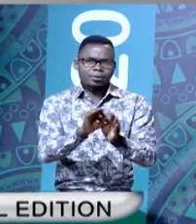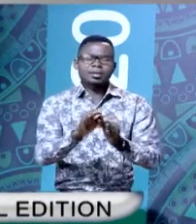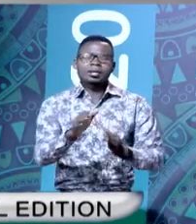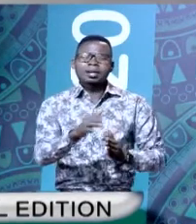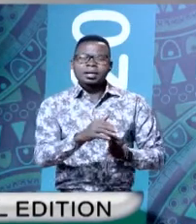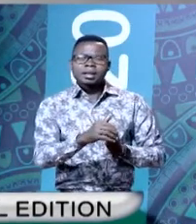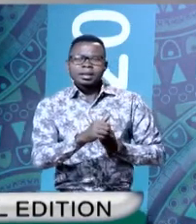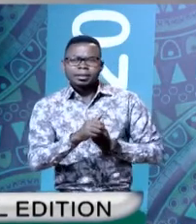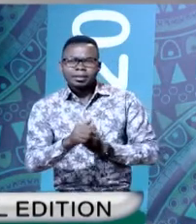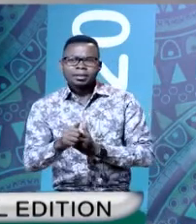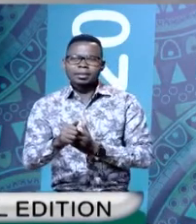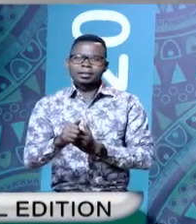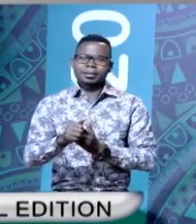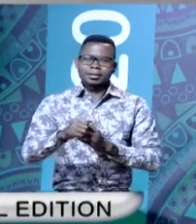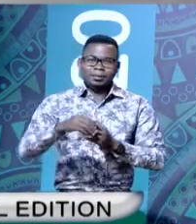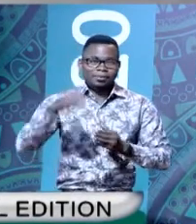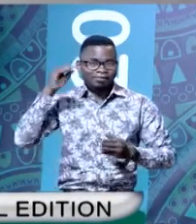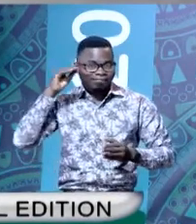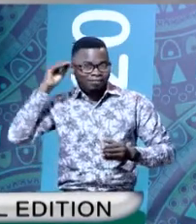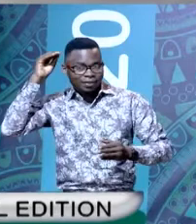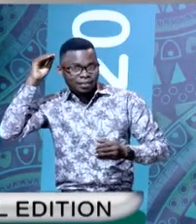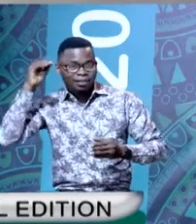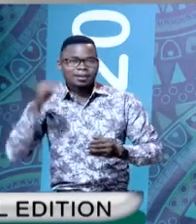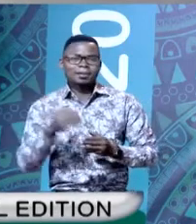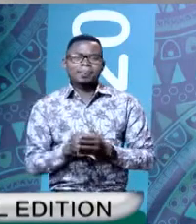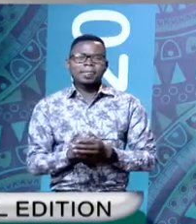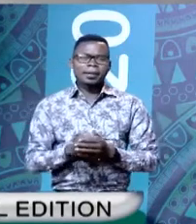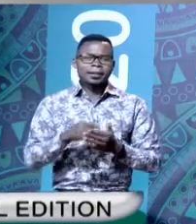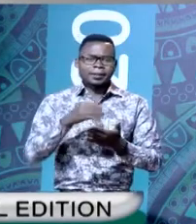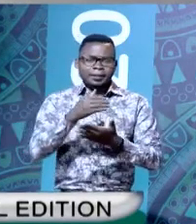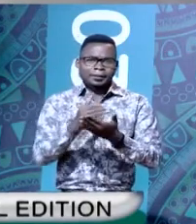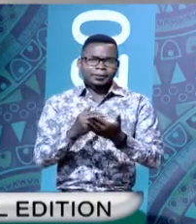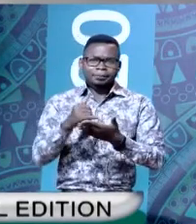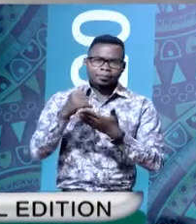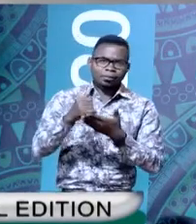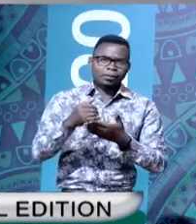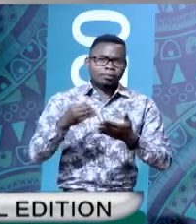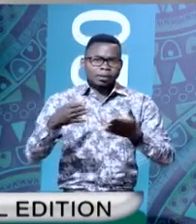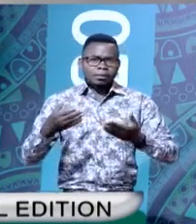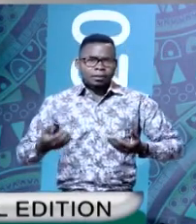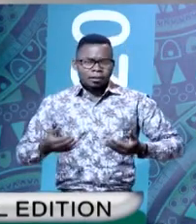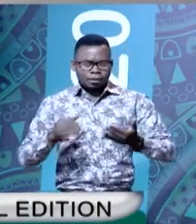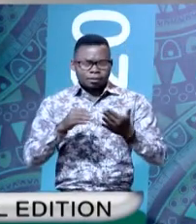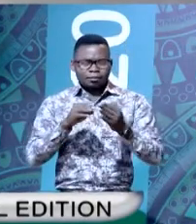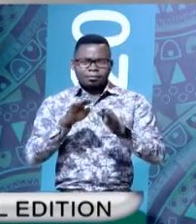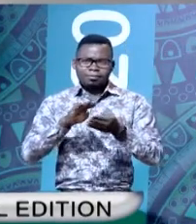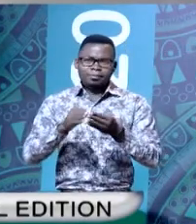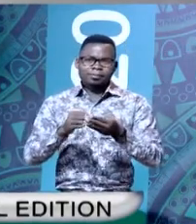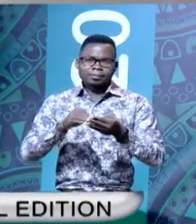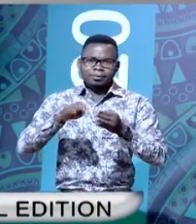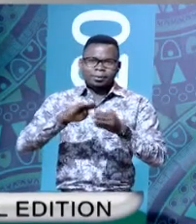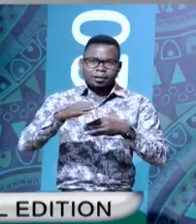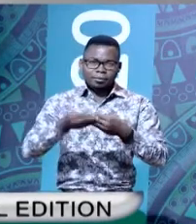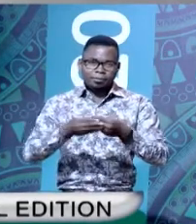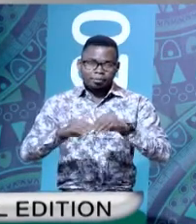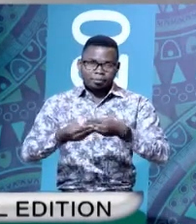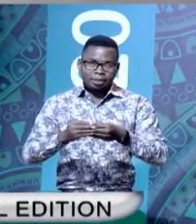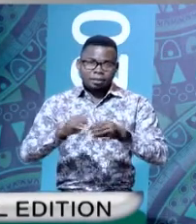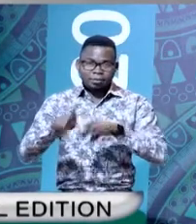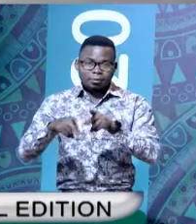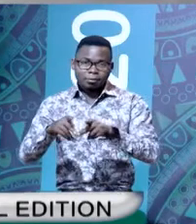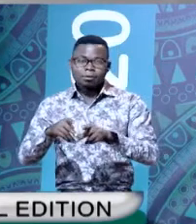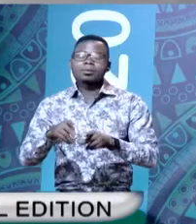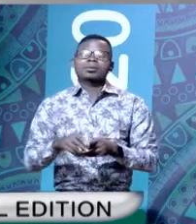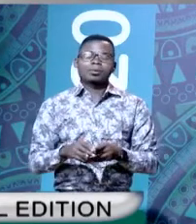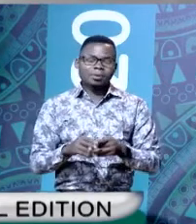has encouraged the development of small, medium enterprises, put in place robust policy responses